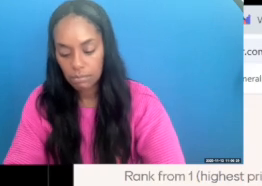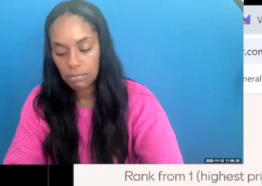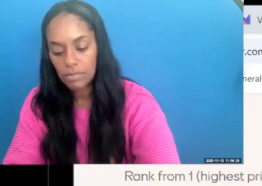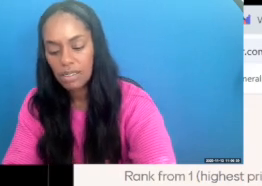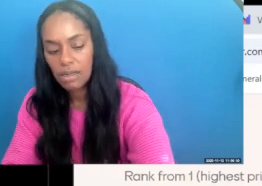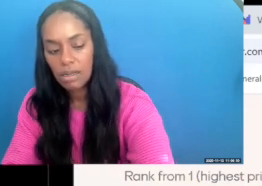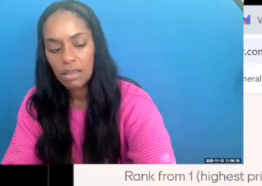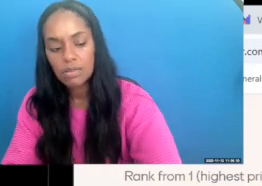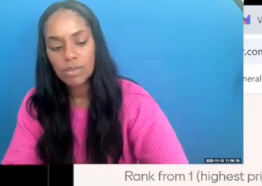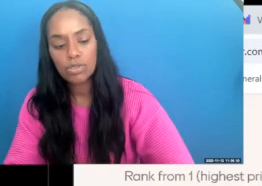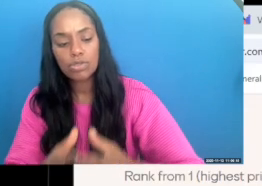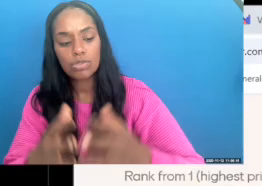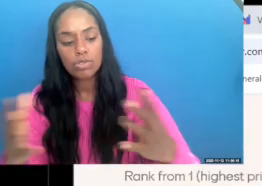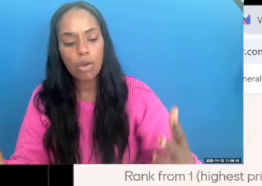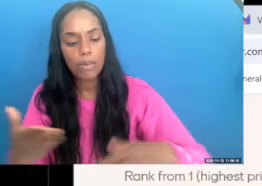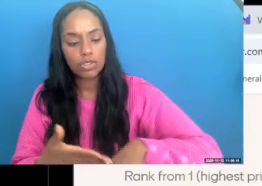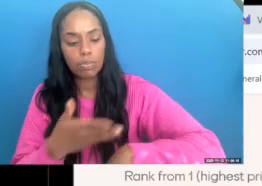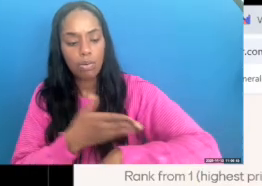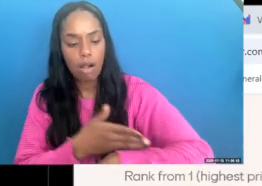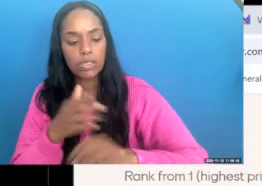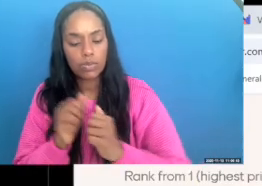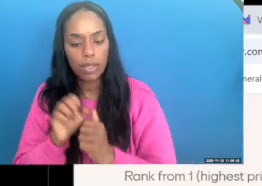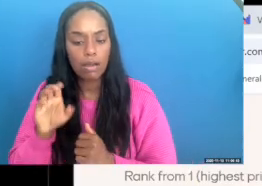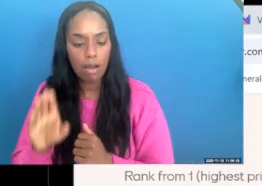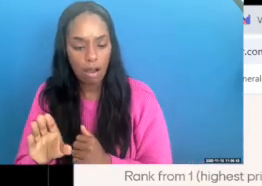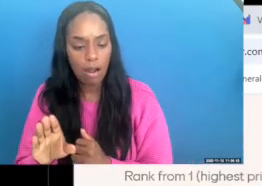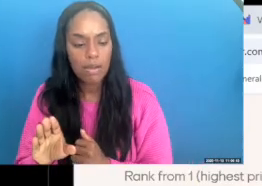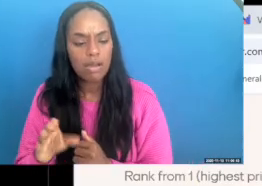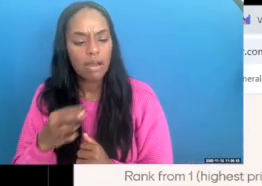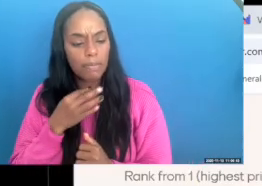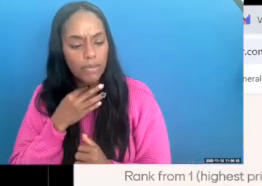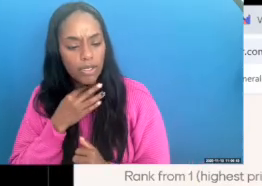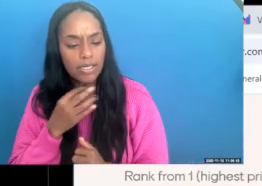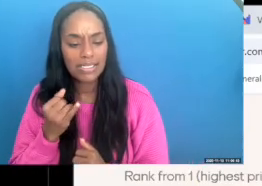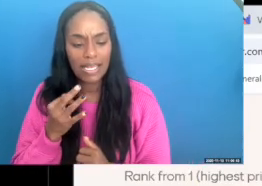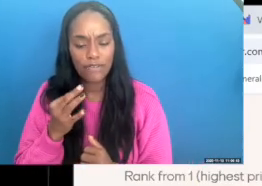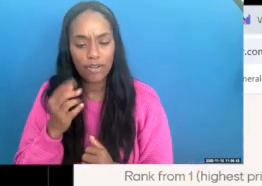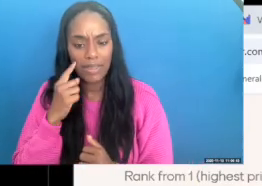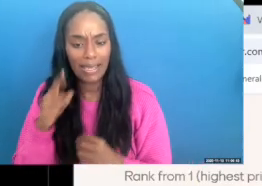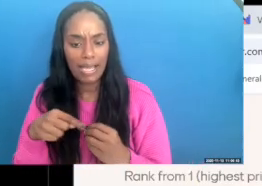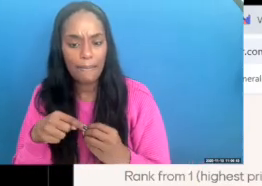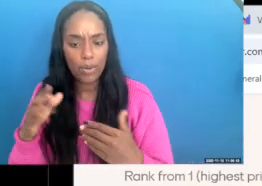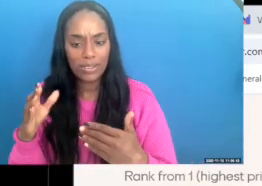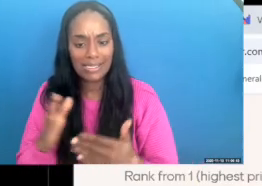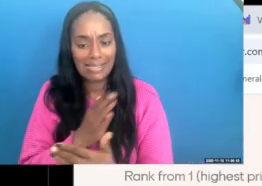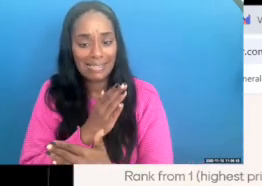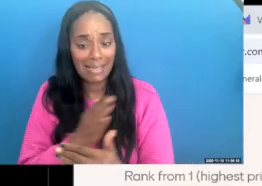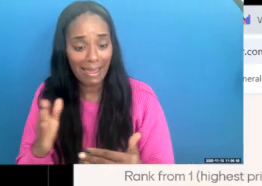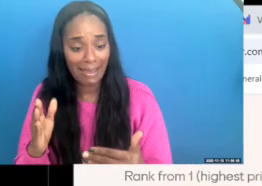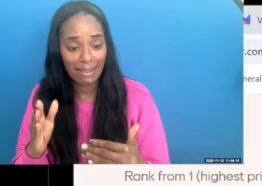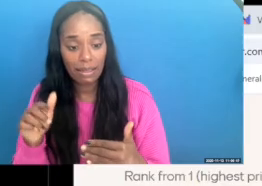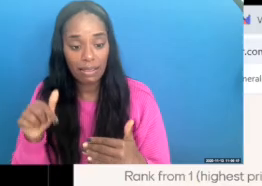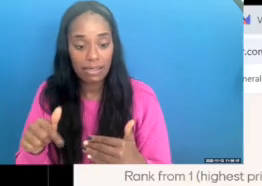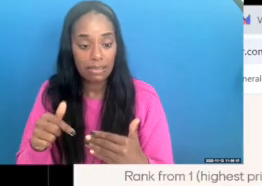be consideration about scaling these programs and supporting the programs that have